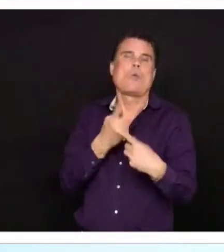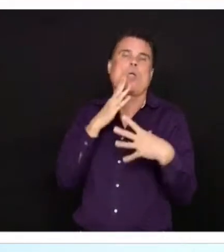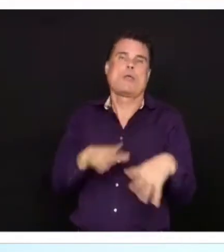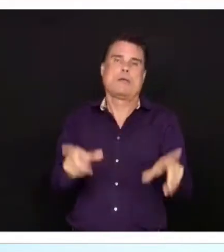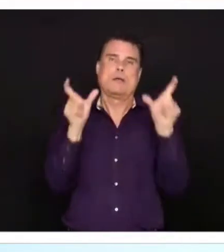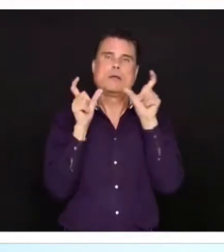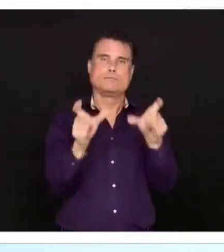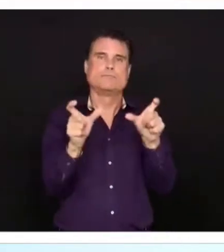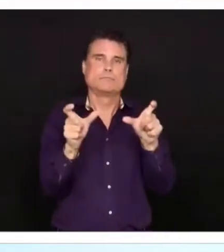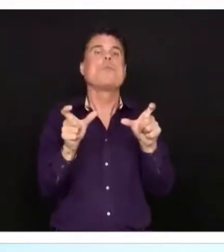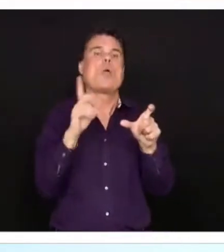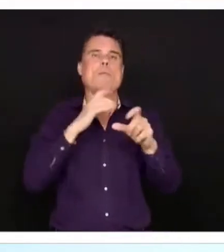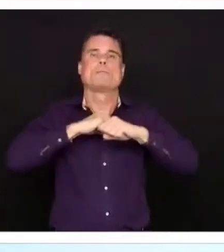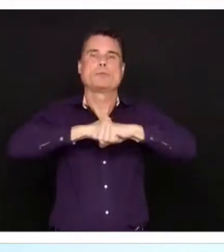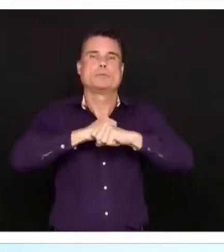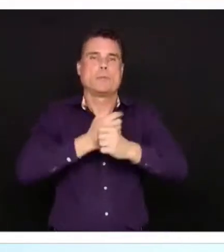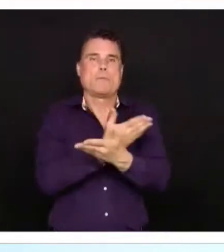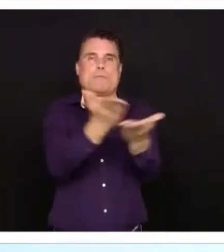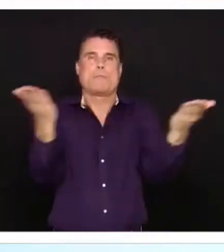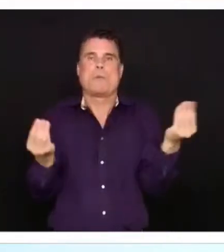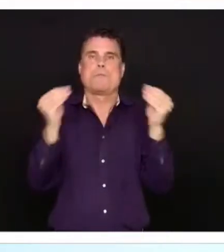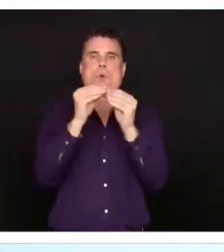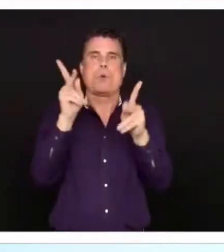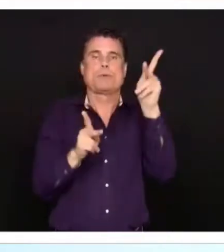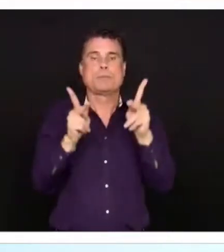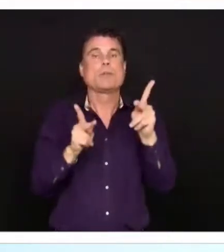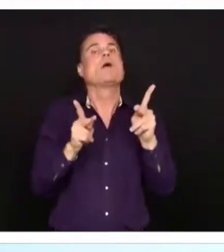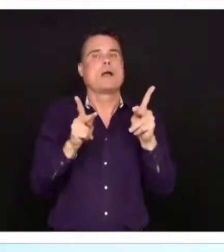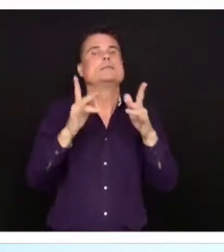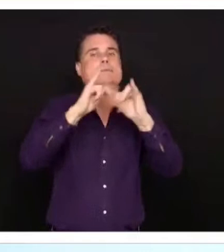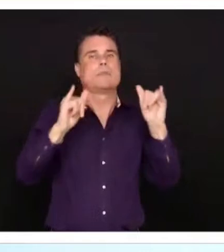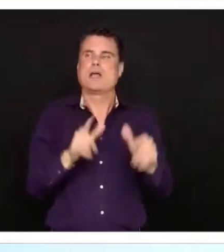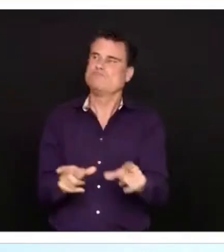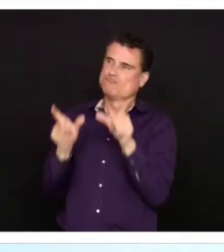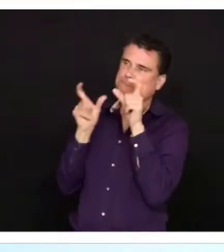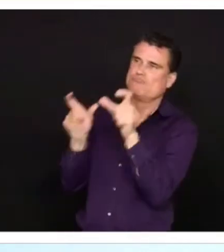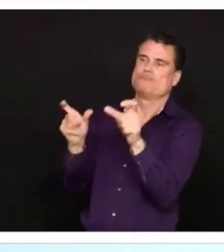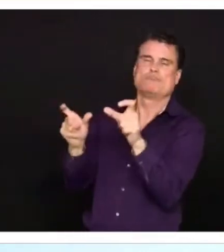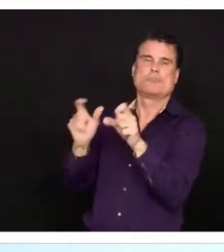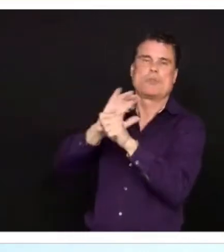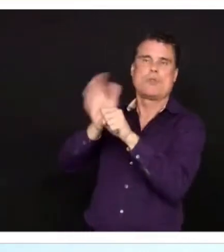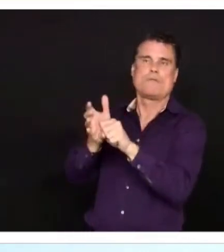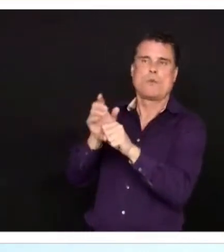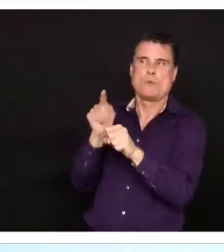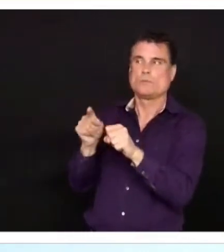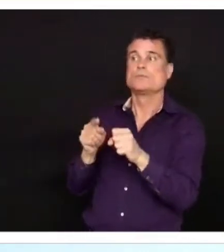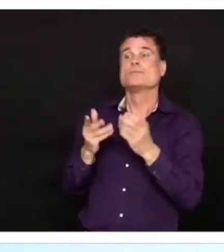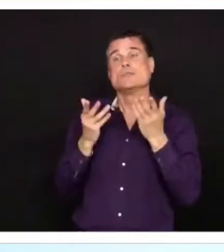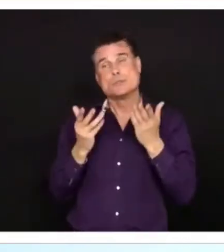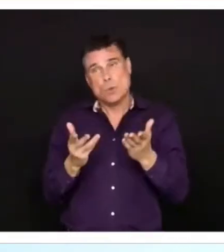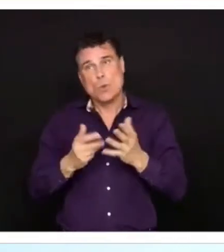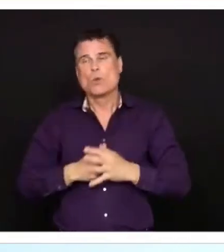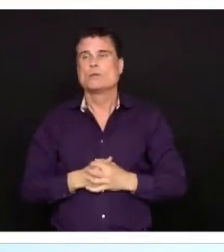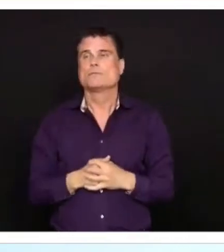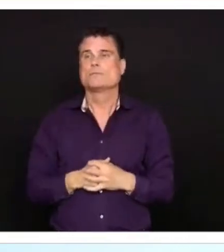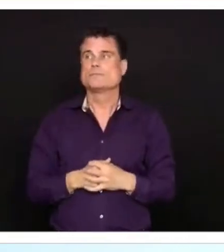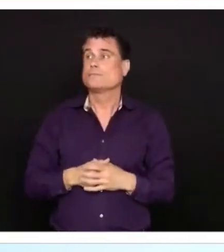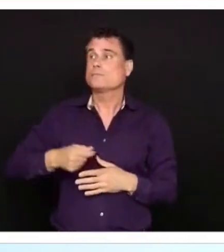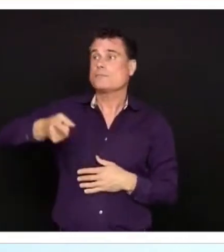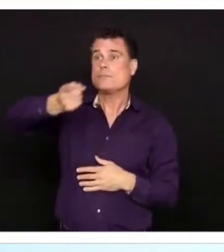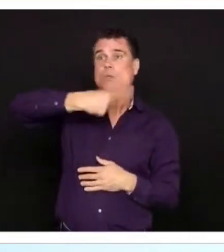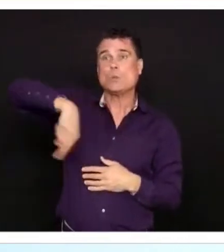they have. I appreciate all those decisions, and we appreciate they have consequences. We talk about unintended